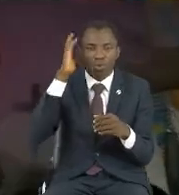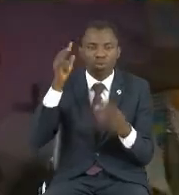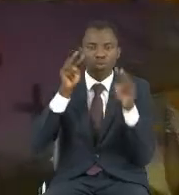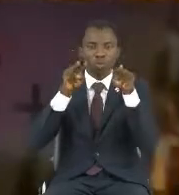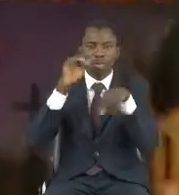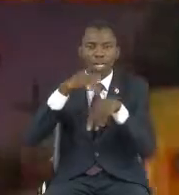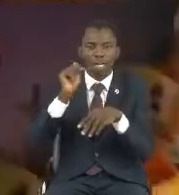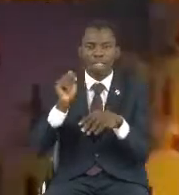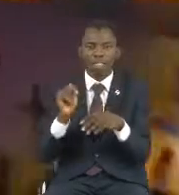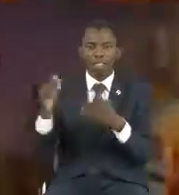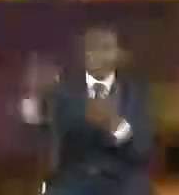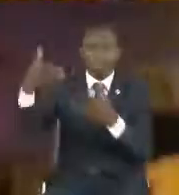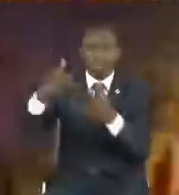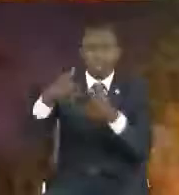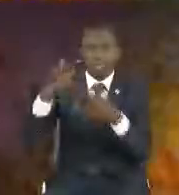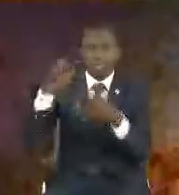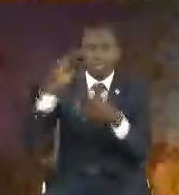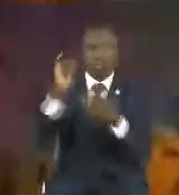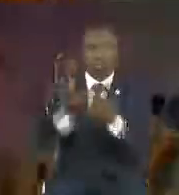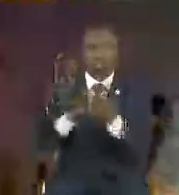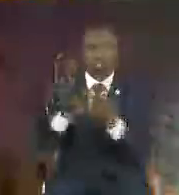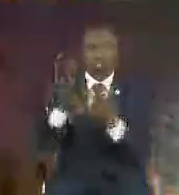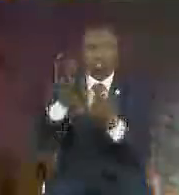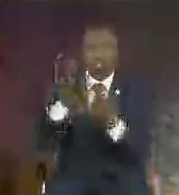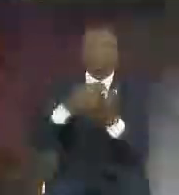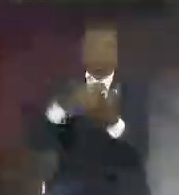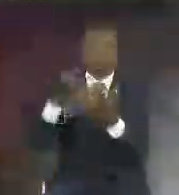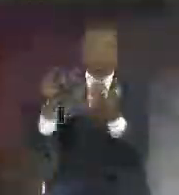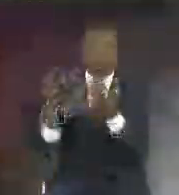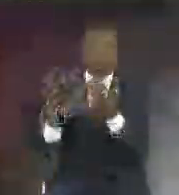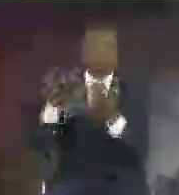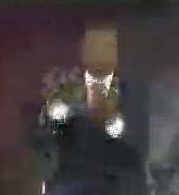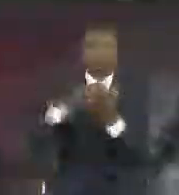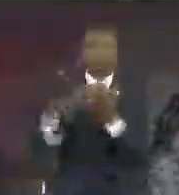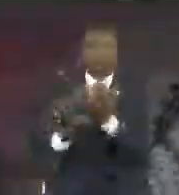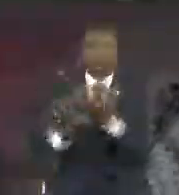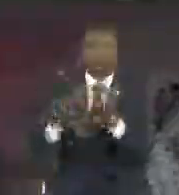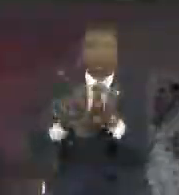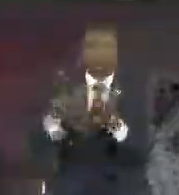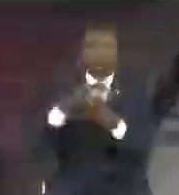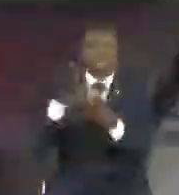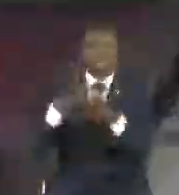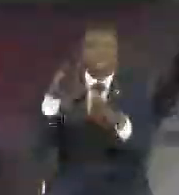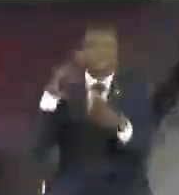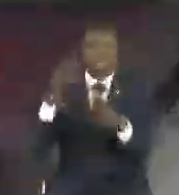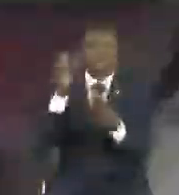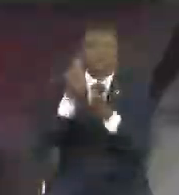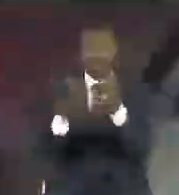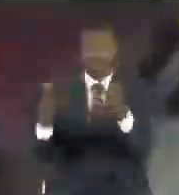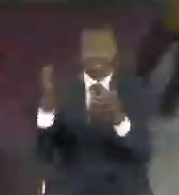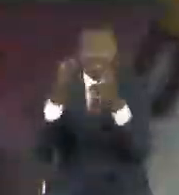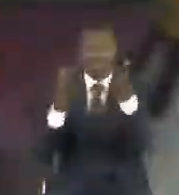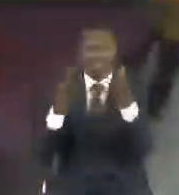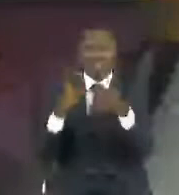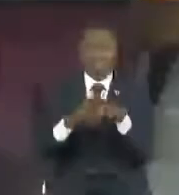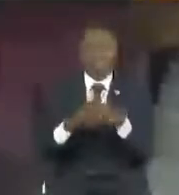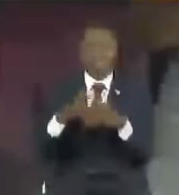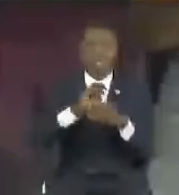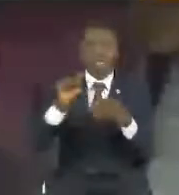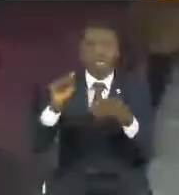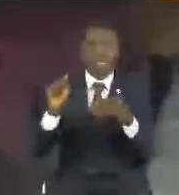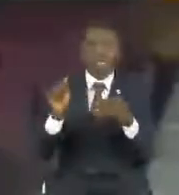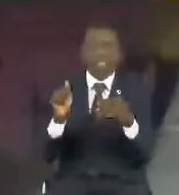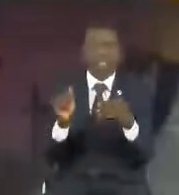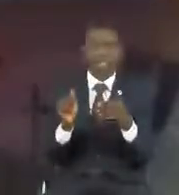program, you'll see those locations there. A package is being given to you now, and in